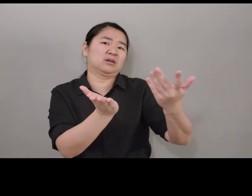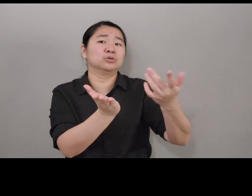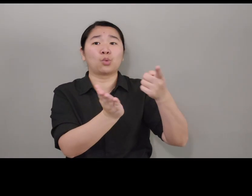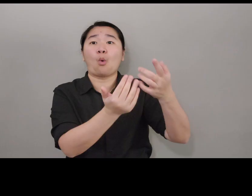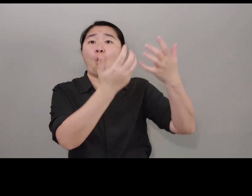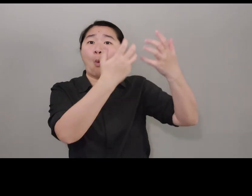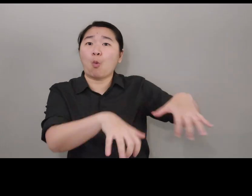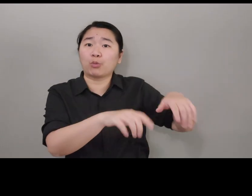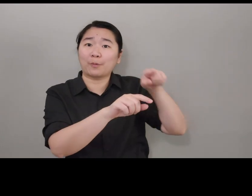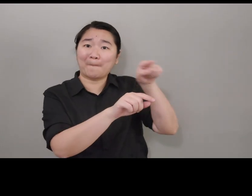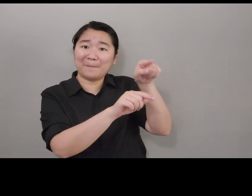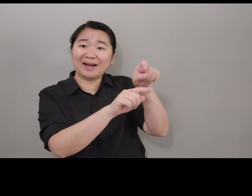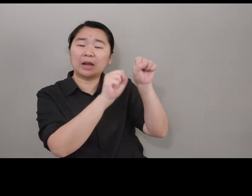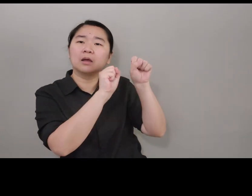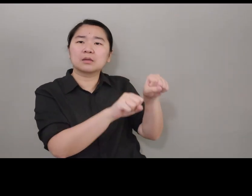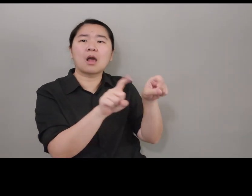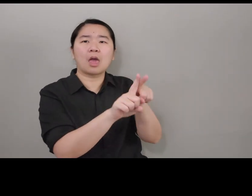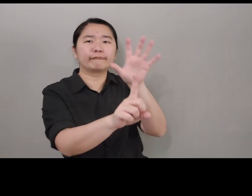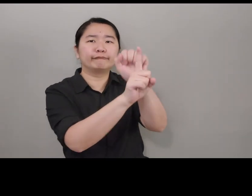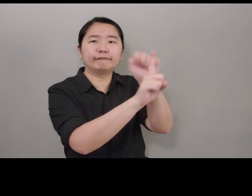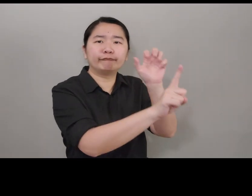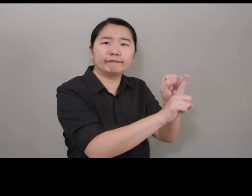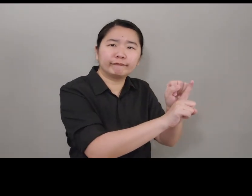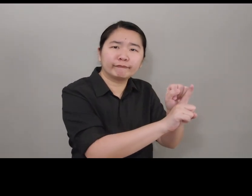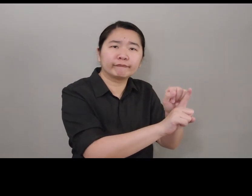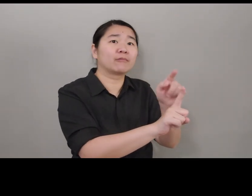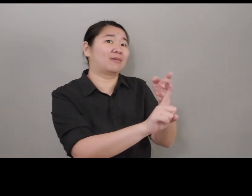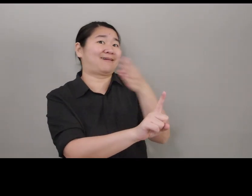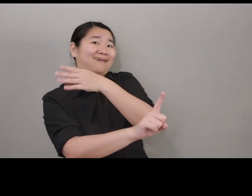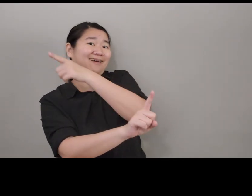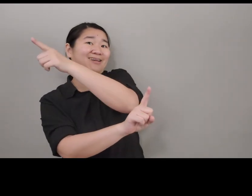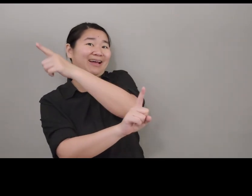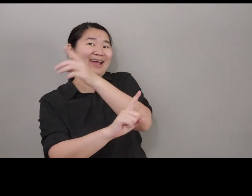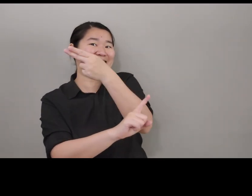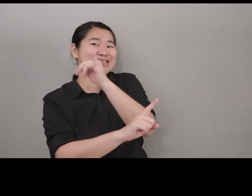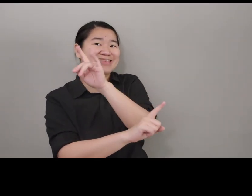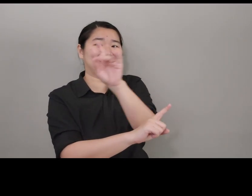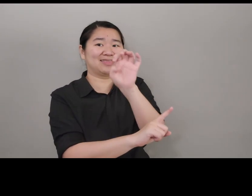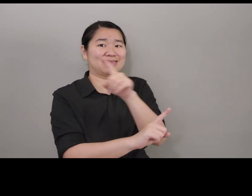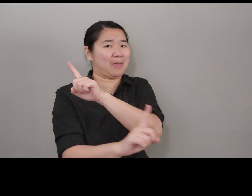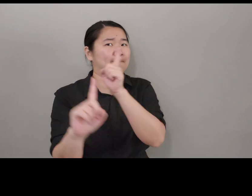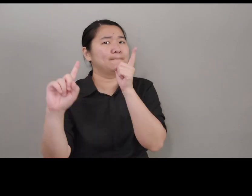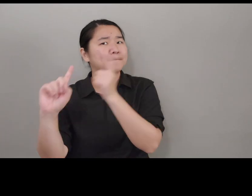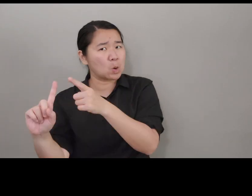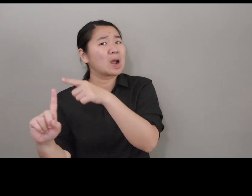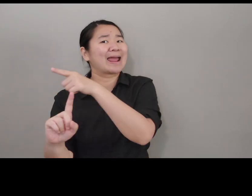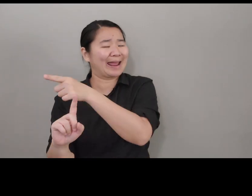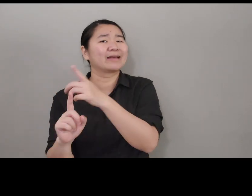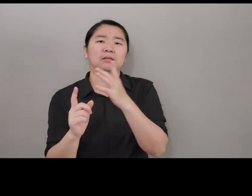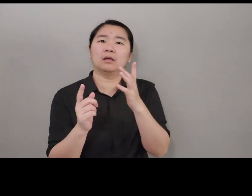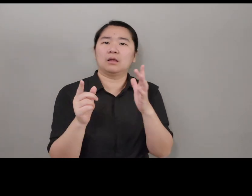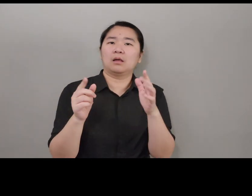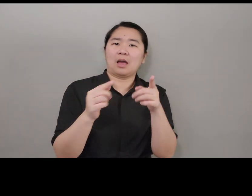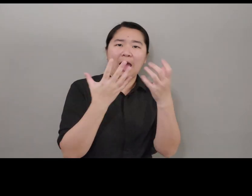identifying issues. To Hidde's point, I honestly believe developers want to see issues by the issue type